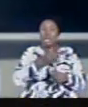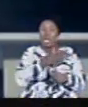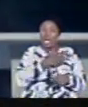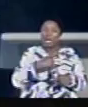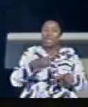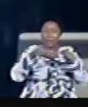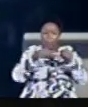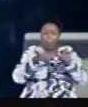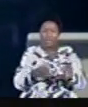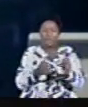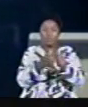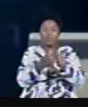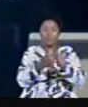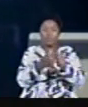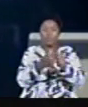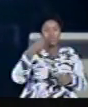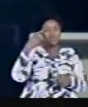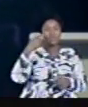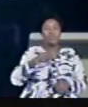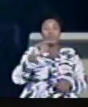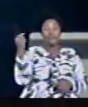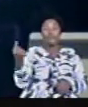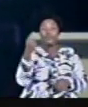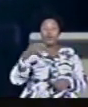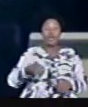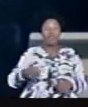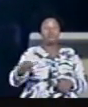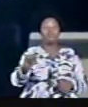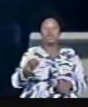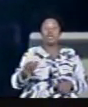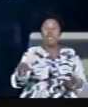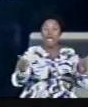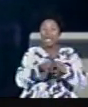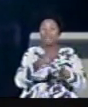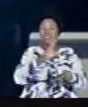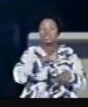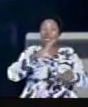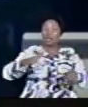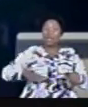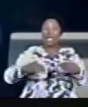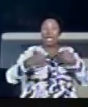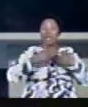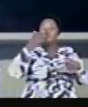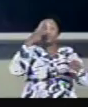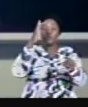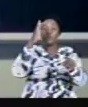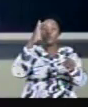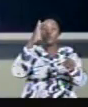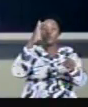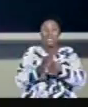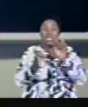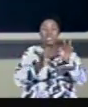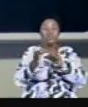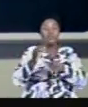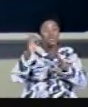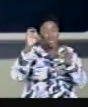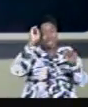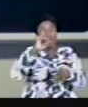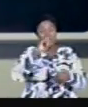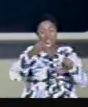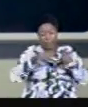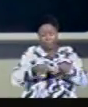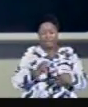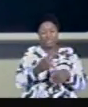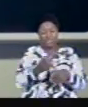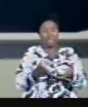me forever, as Christ has promised. If he is abiding there, you